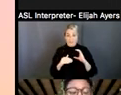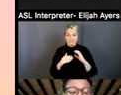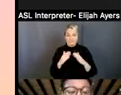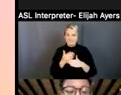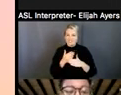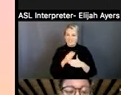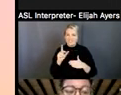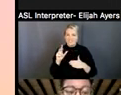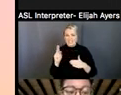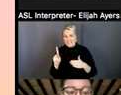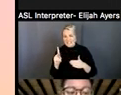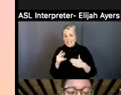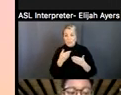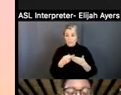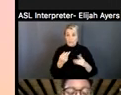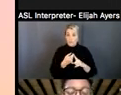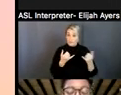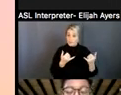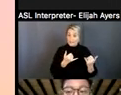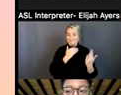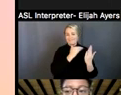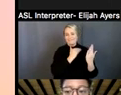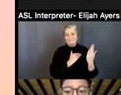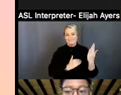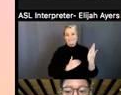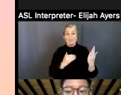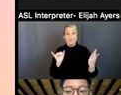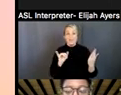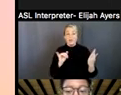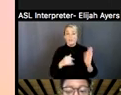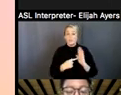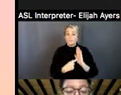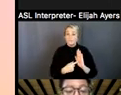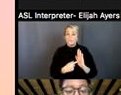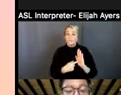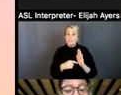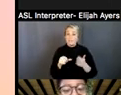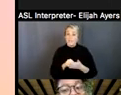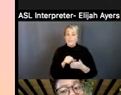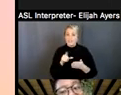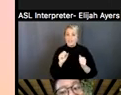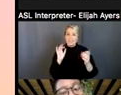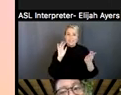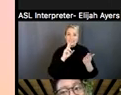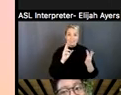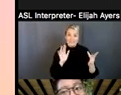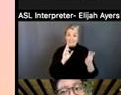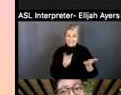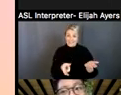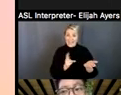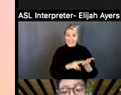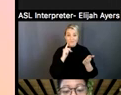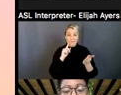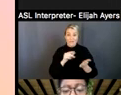and resources that came from today. We'll also direct you to the page where you can sign up for the newsletter. Some folks have